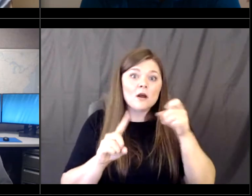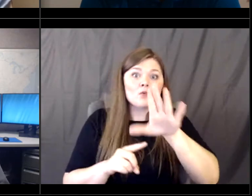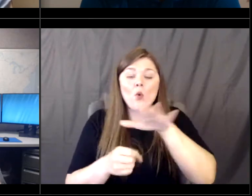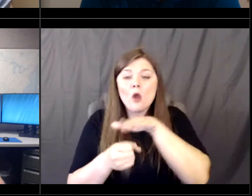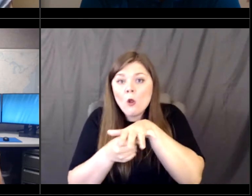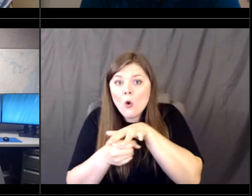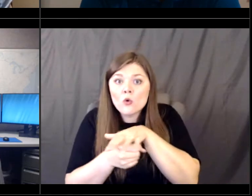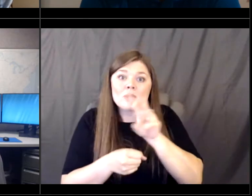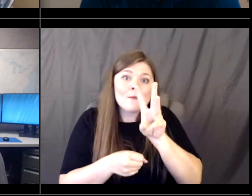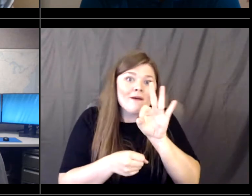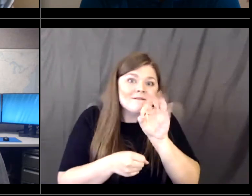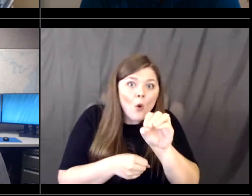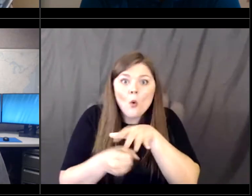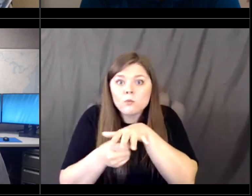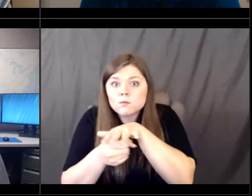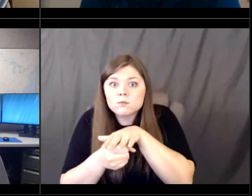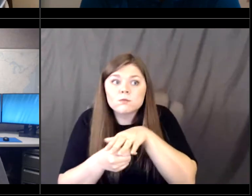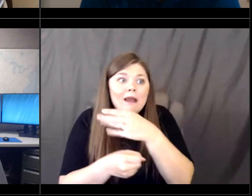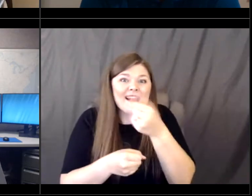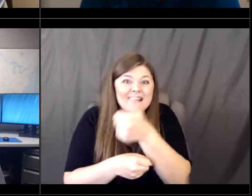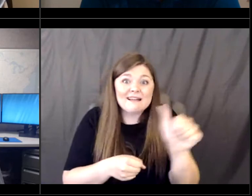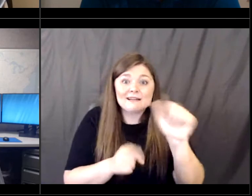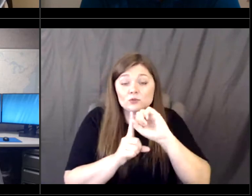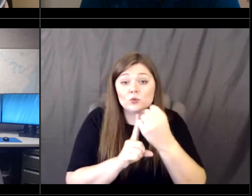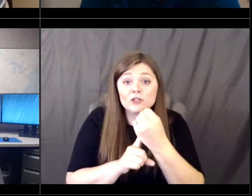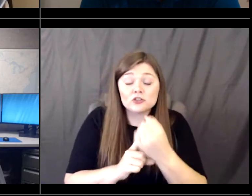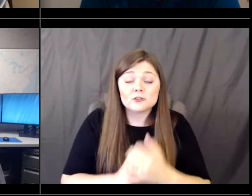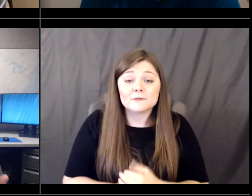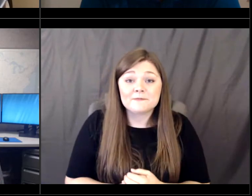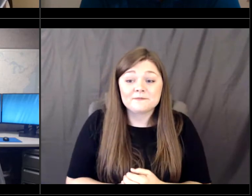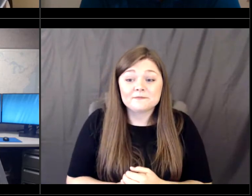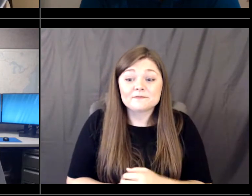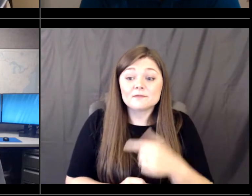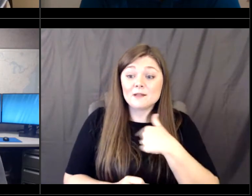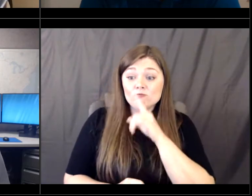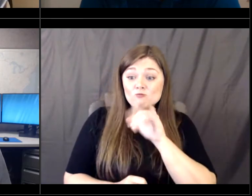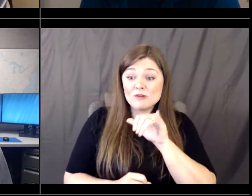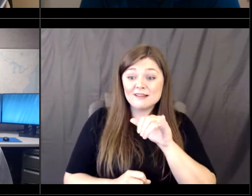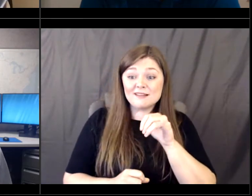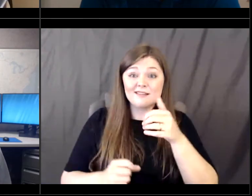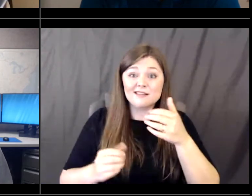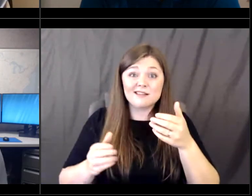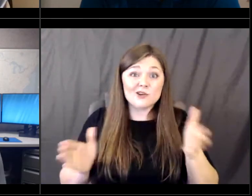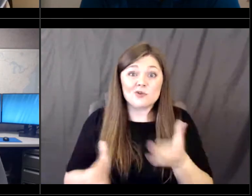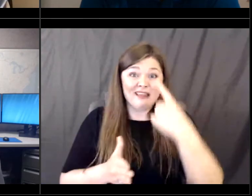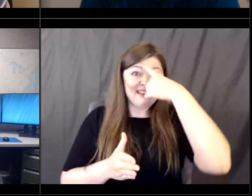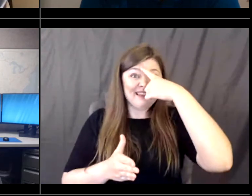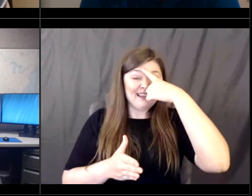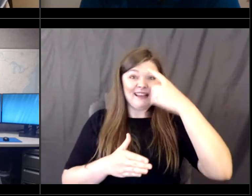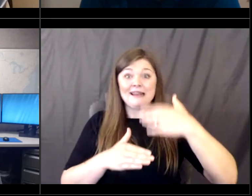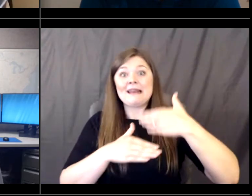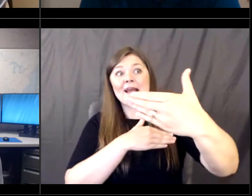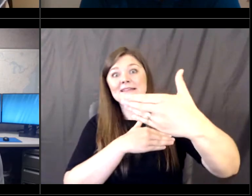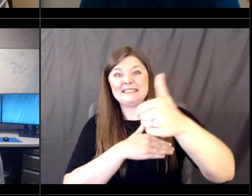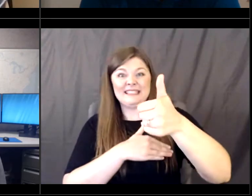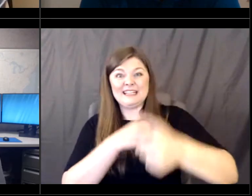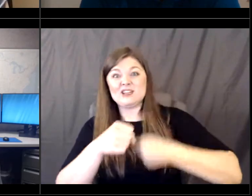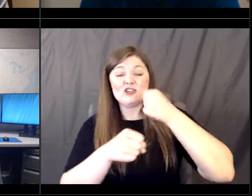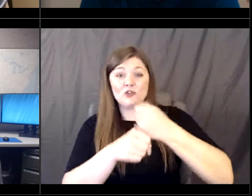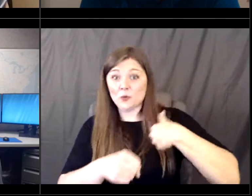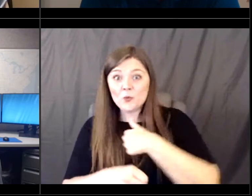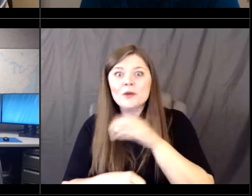WFOs, and in really any of those situations. So I'm encouraged to think that in the next 10 years, we're going to be coming up with those solutions,